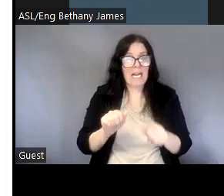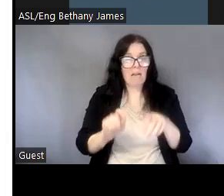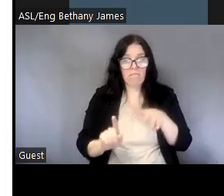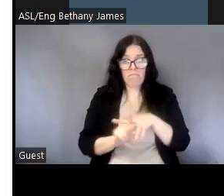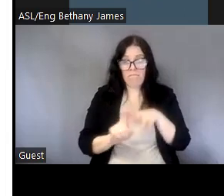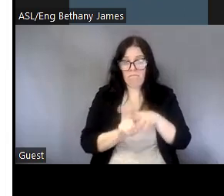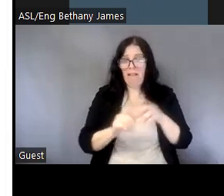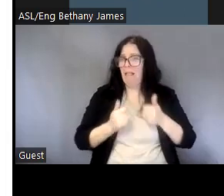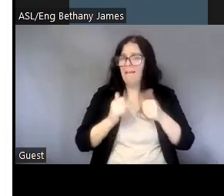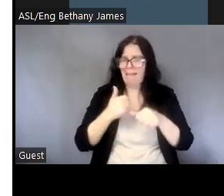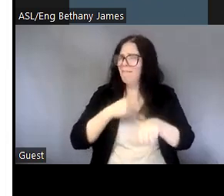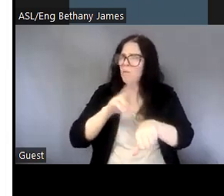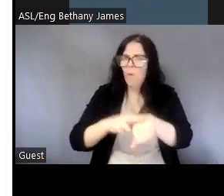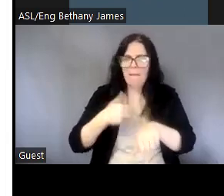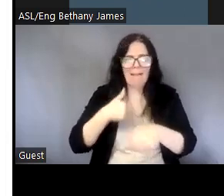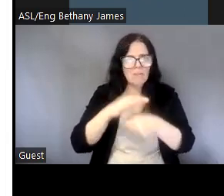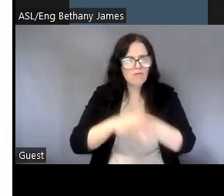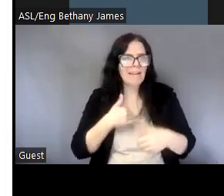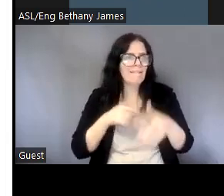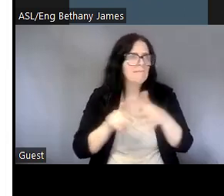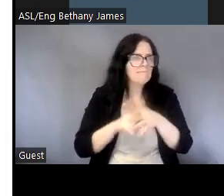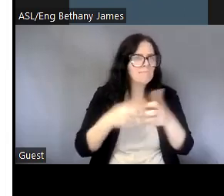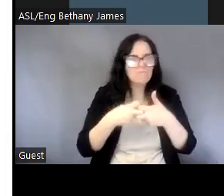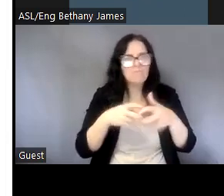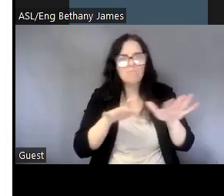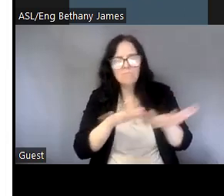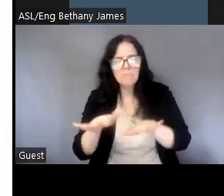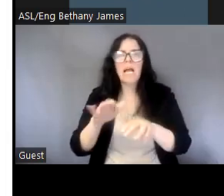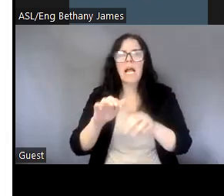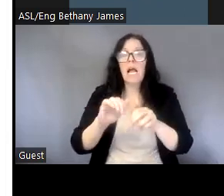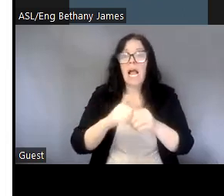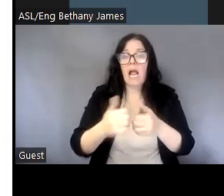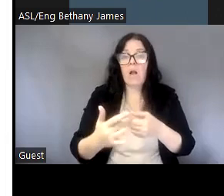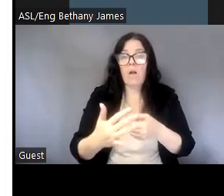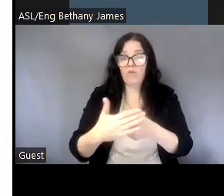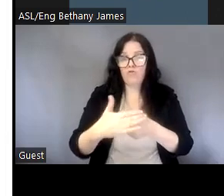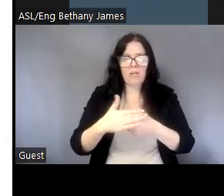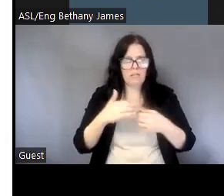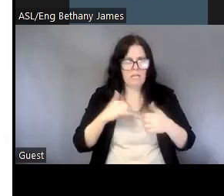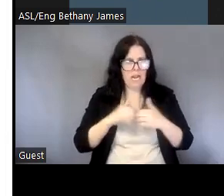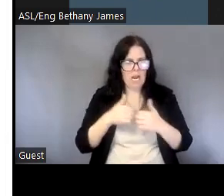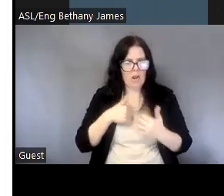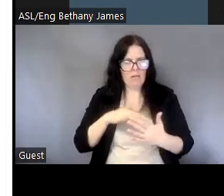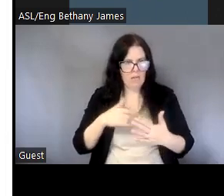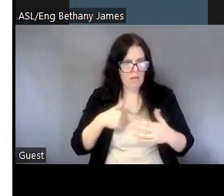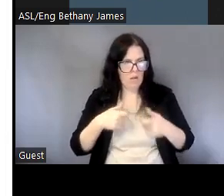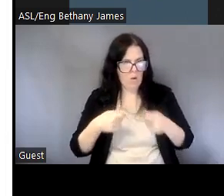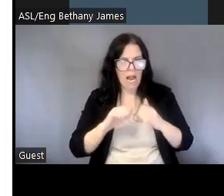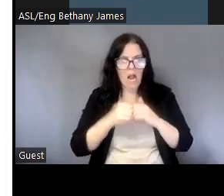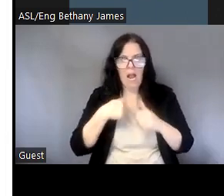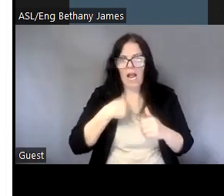life? How are they able to understand and realize their own potential, their own